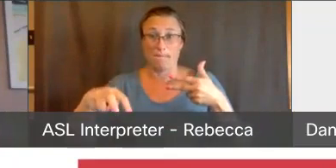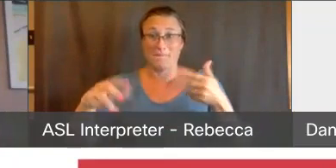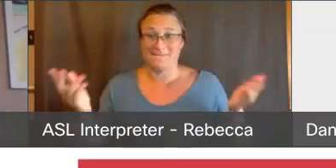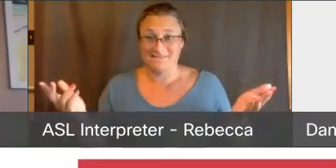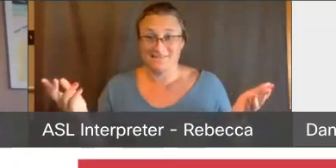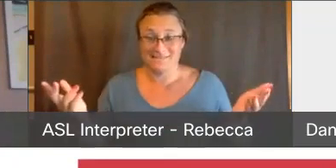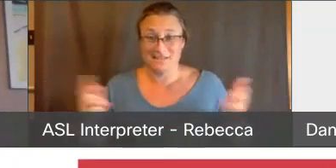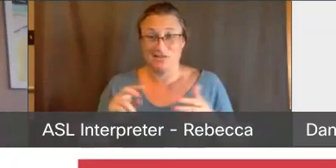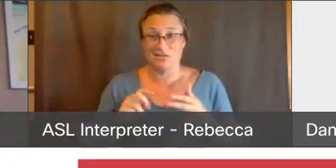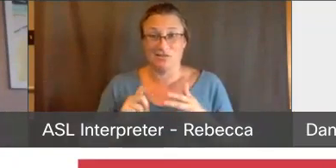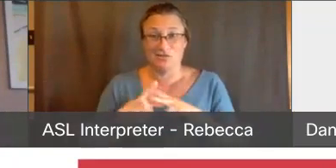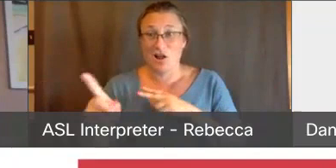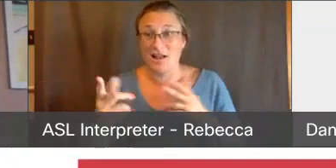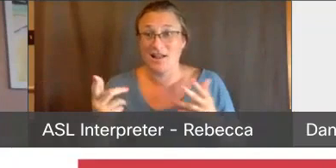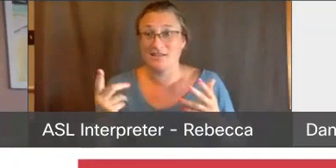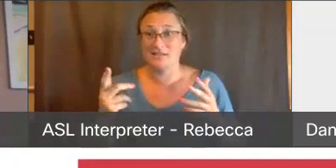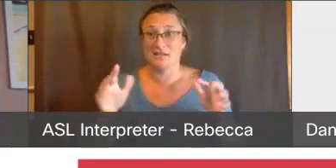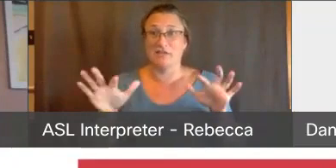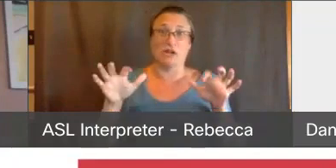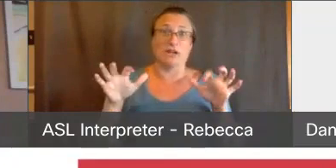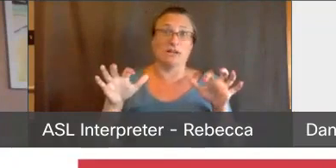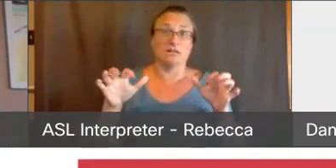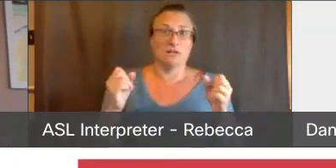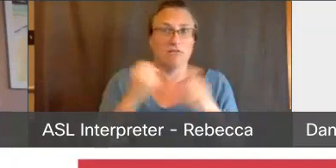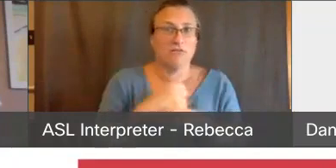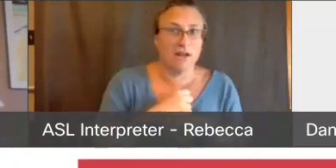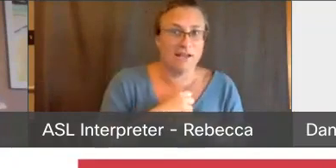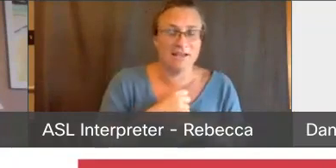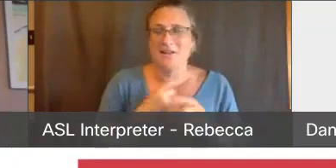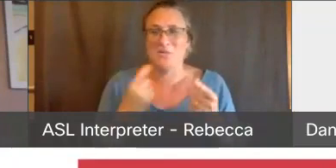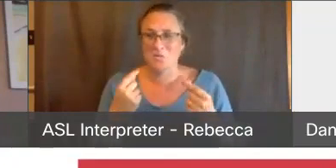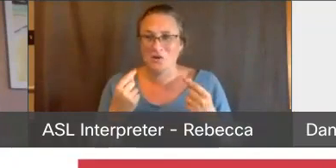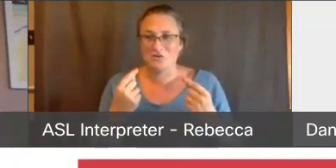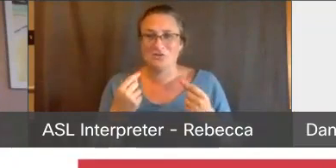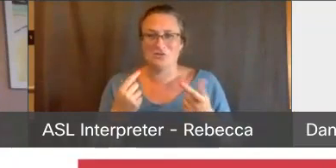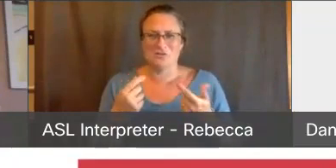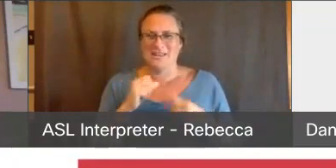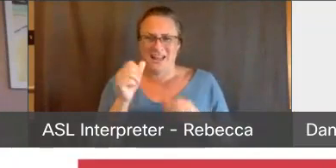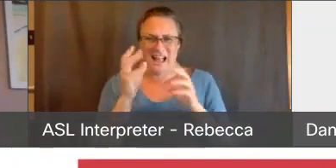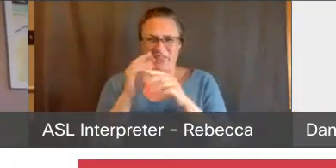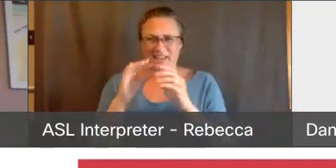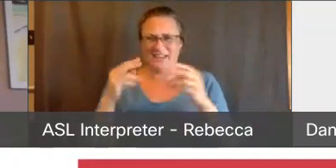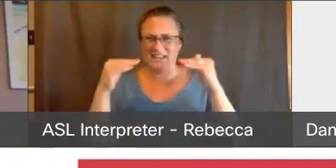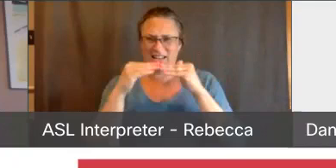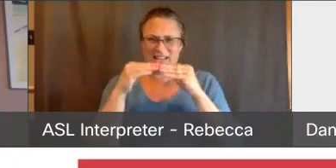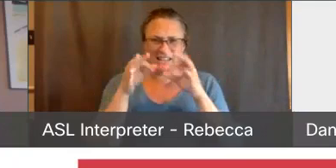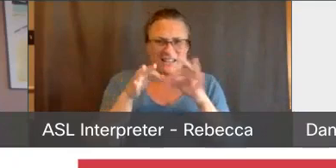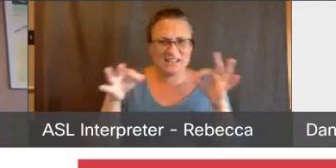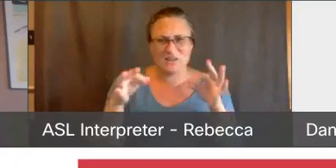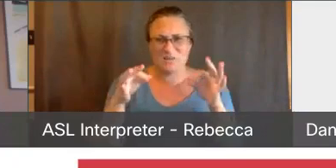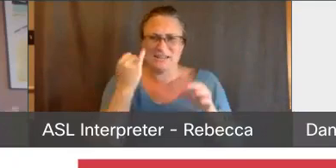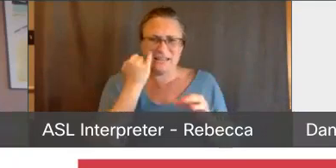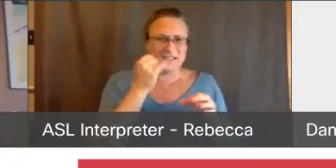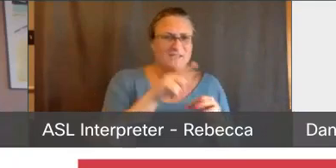What we need to do is either decide, do I fight the car, do I run from the car, or do I hide from the car?